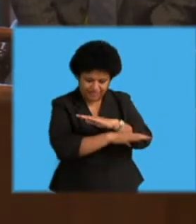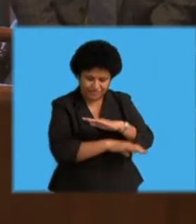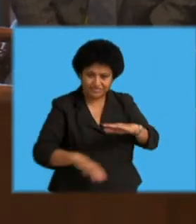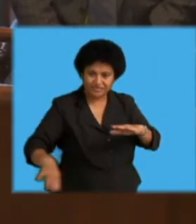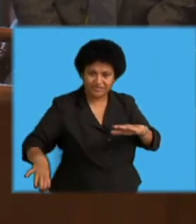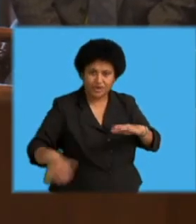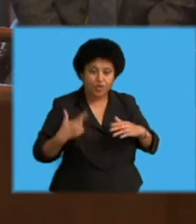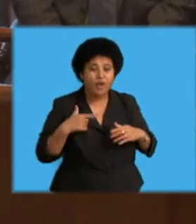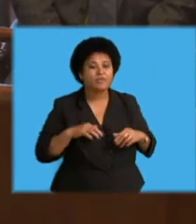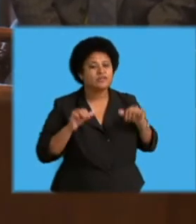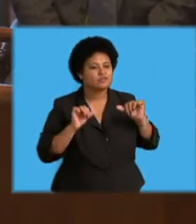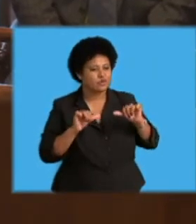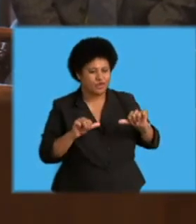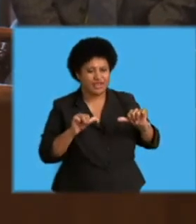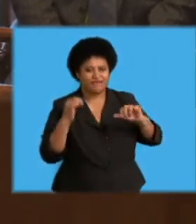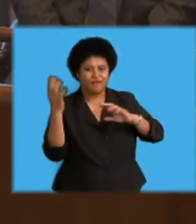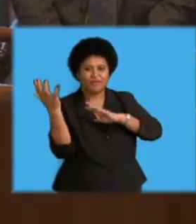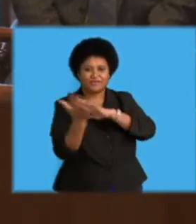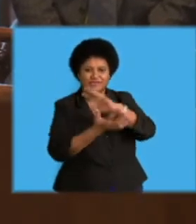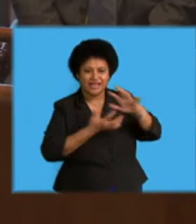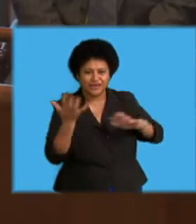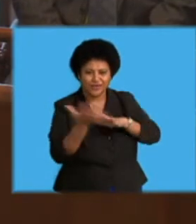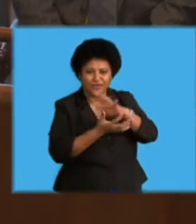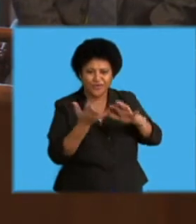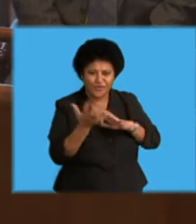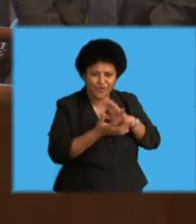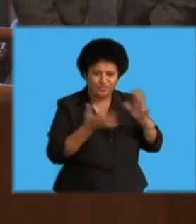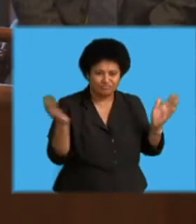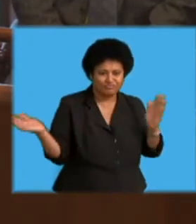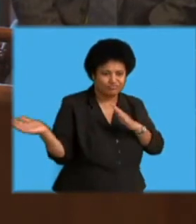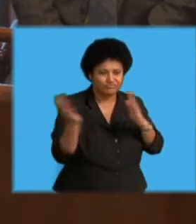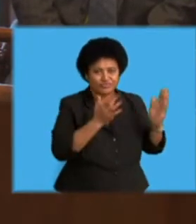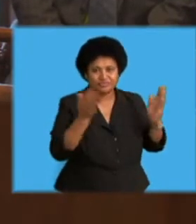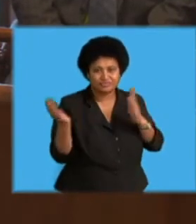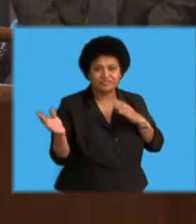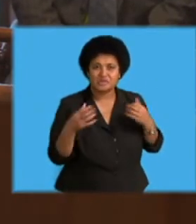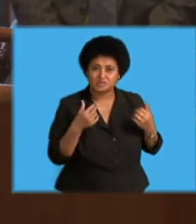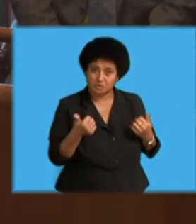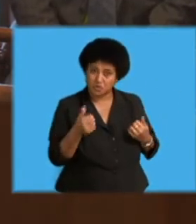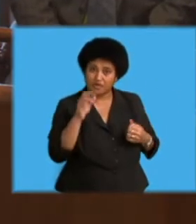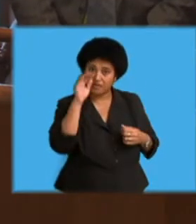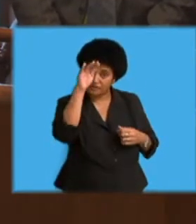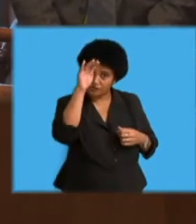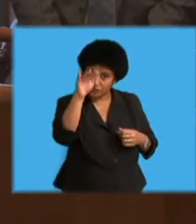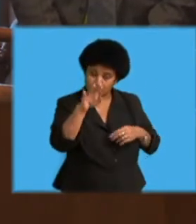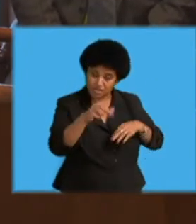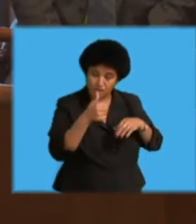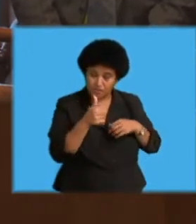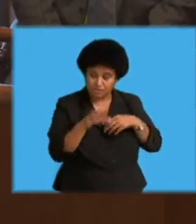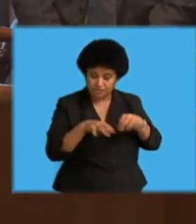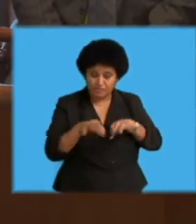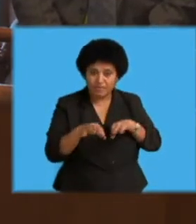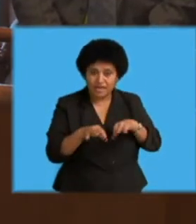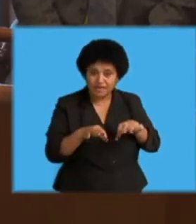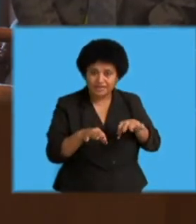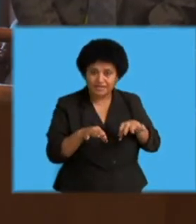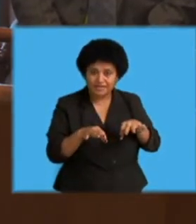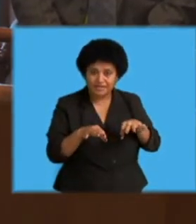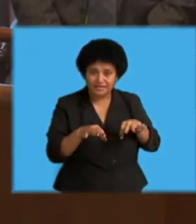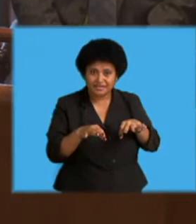cyclone. So we're building for the future. That is a good spend. It may be an upfront spend now, but it is a good